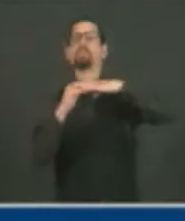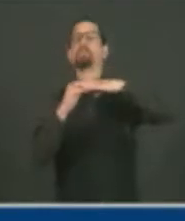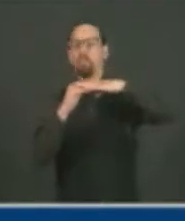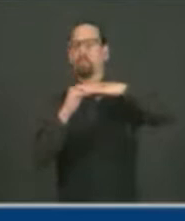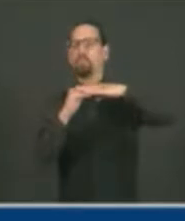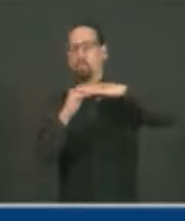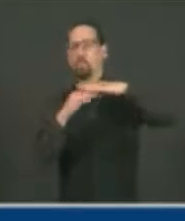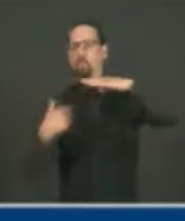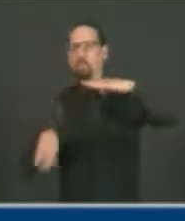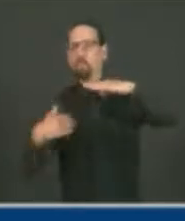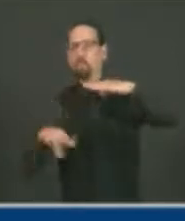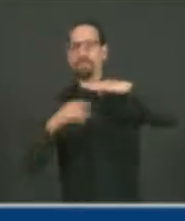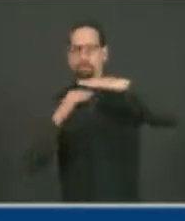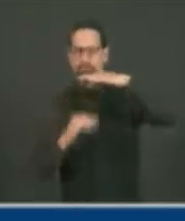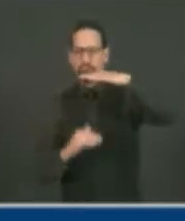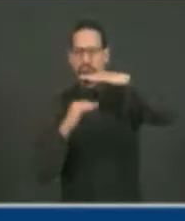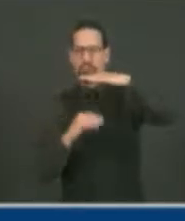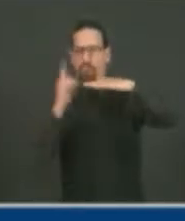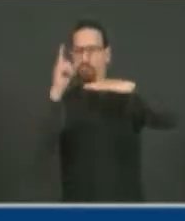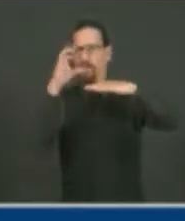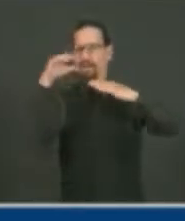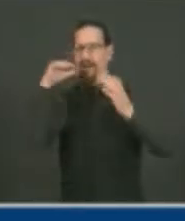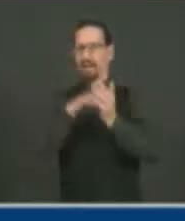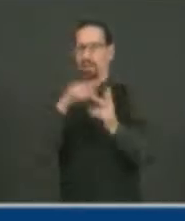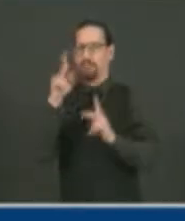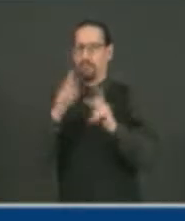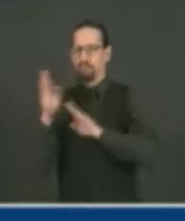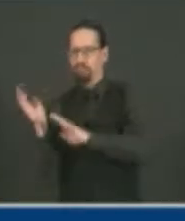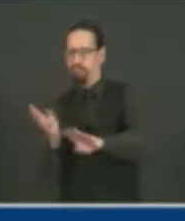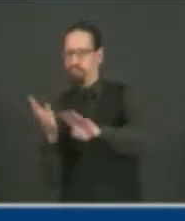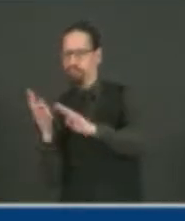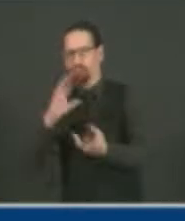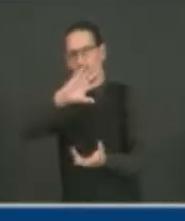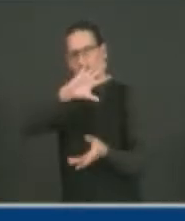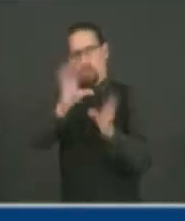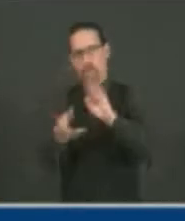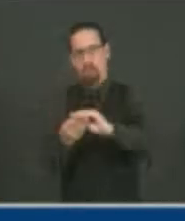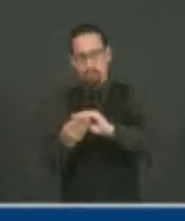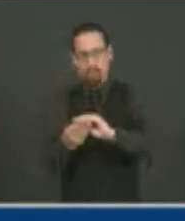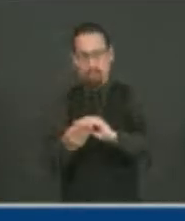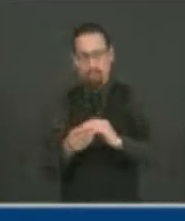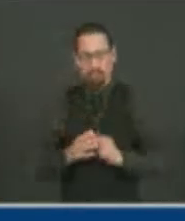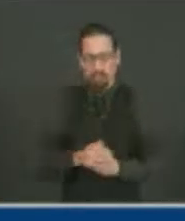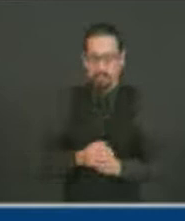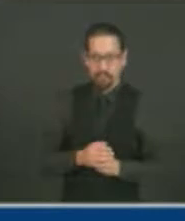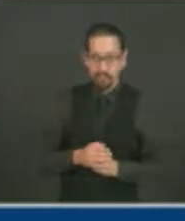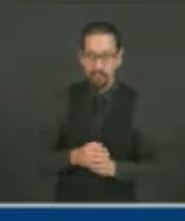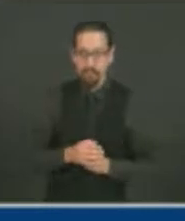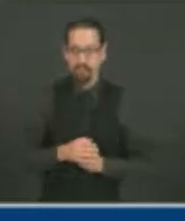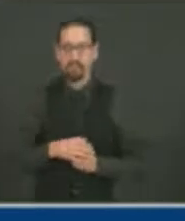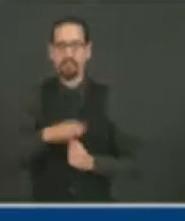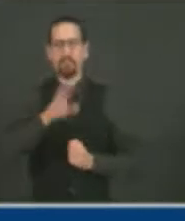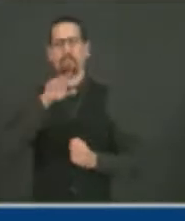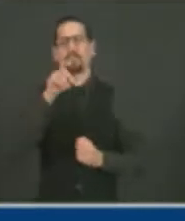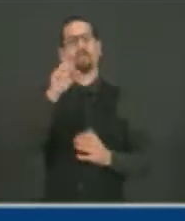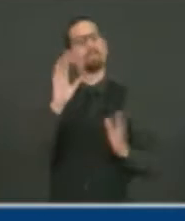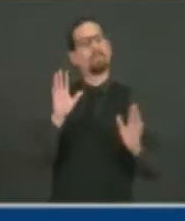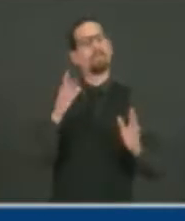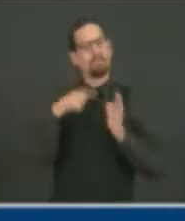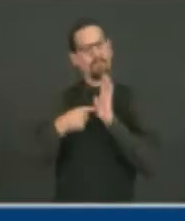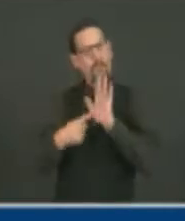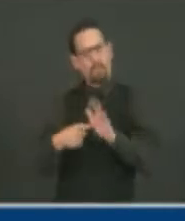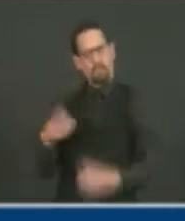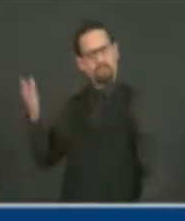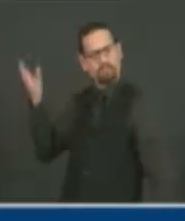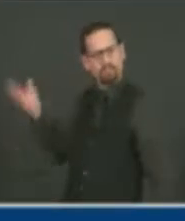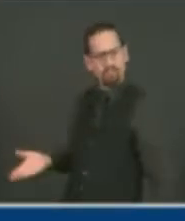point out, as you're seeing this, you should have a sense of confidence that in every instance, we're quite a bit below